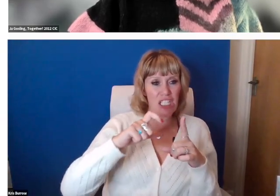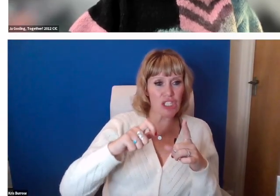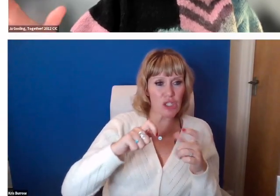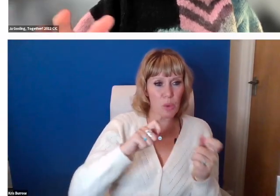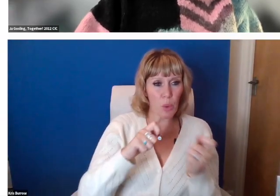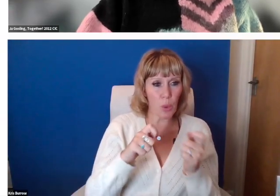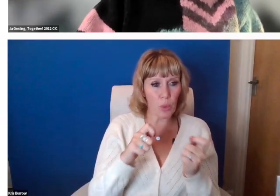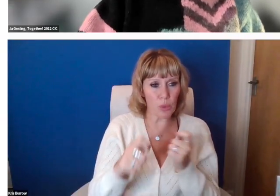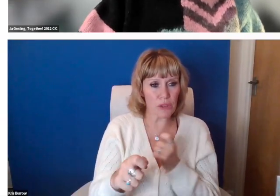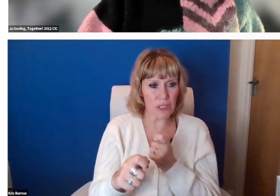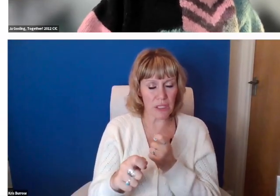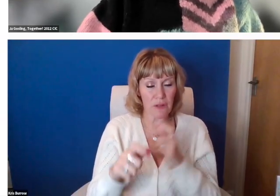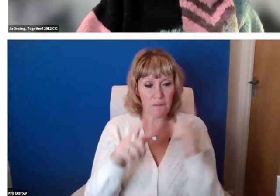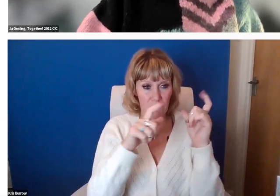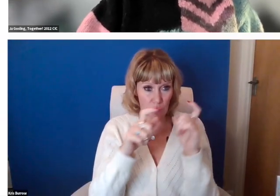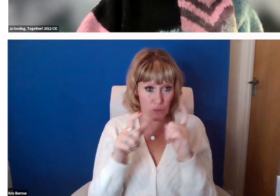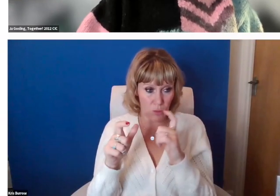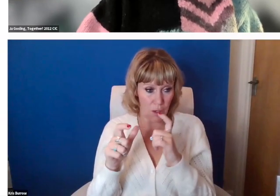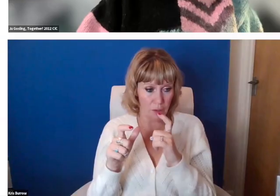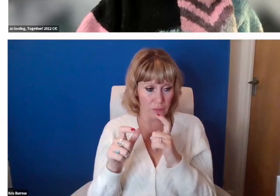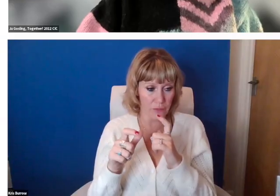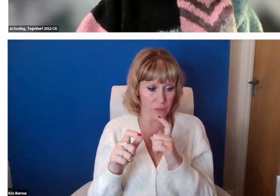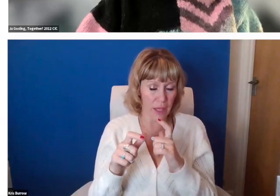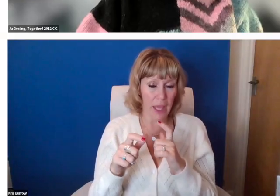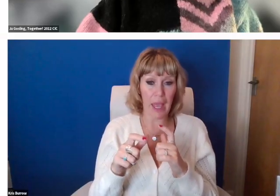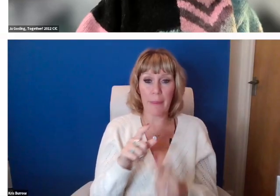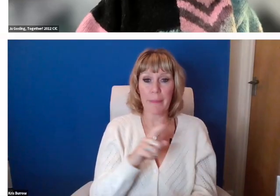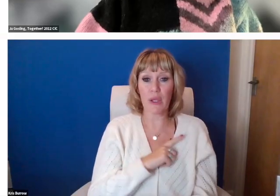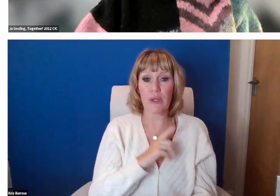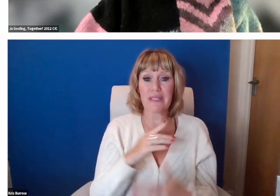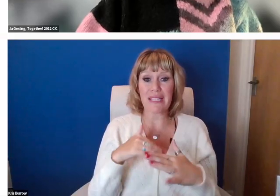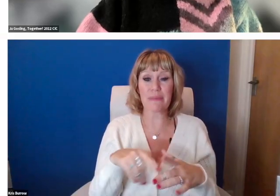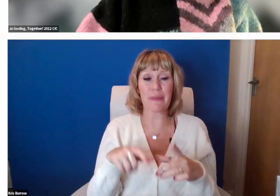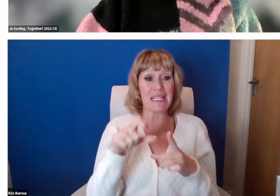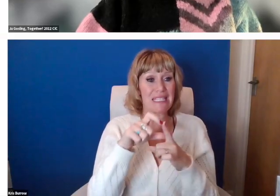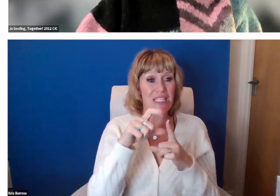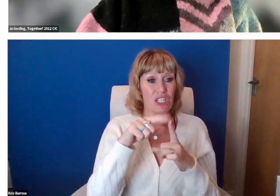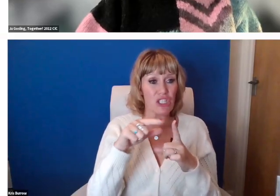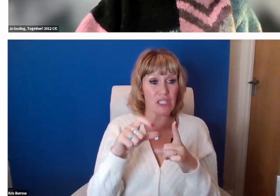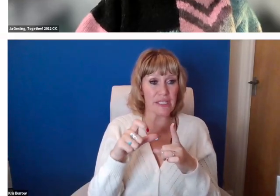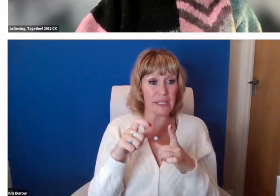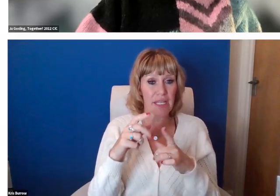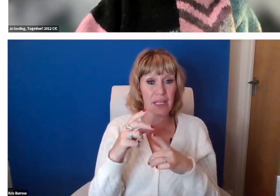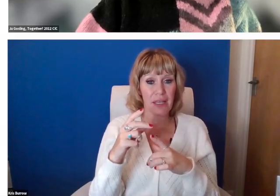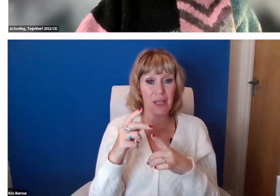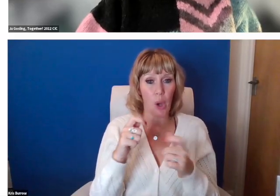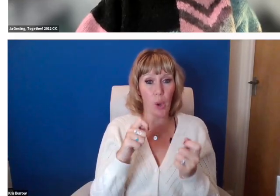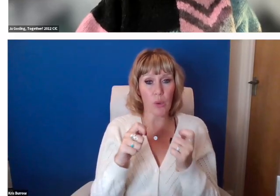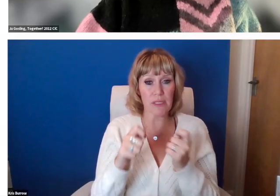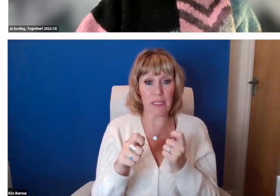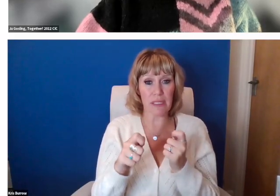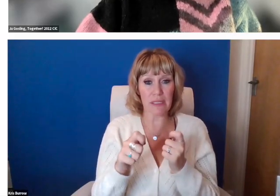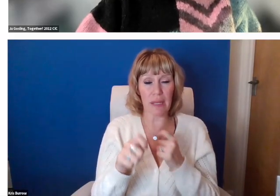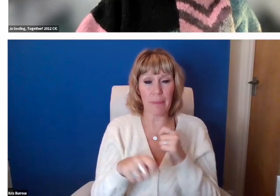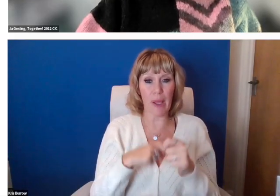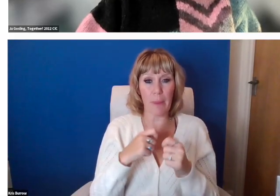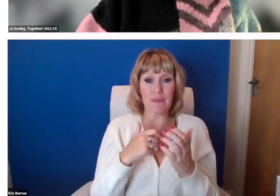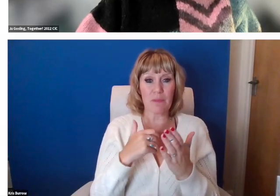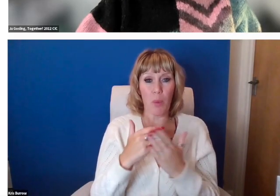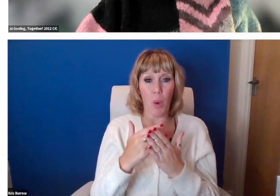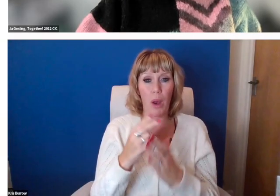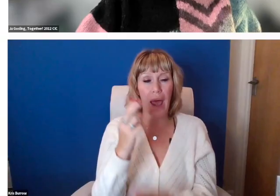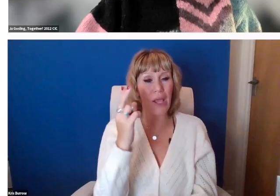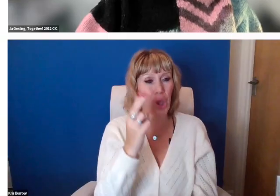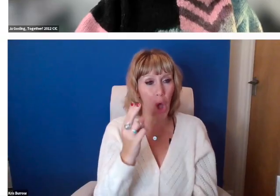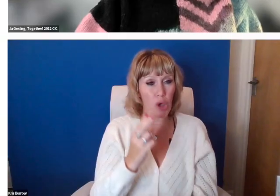And it has become, because it's been digitally altered, it's become cartoon-like illustration of a pair of bare feet resting